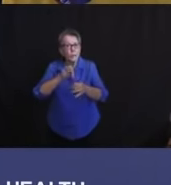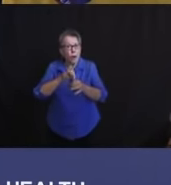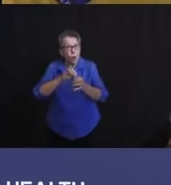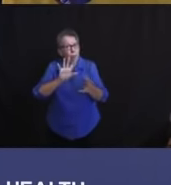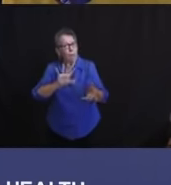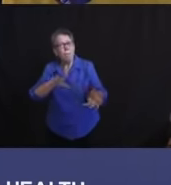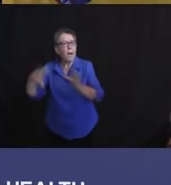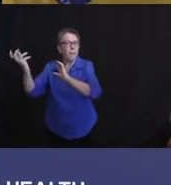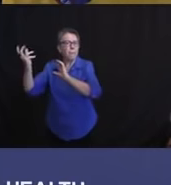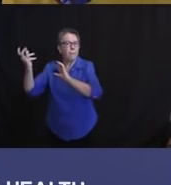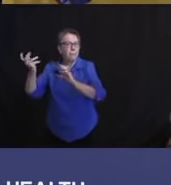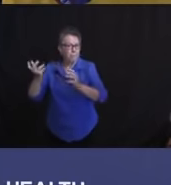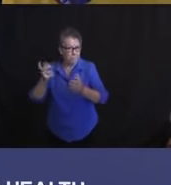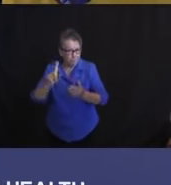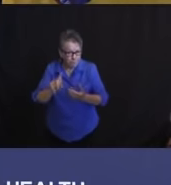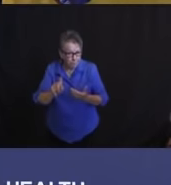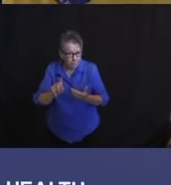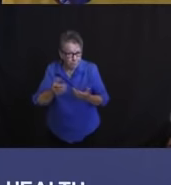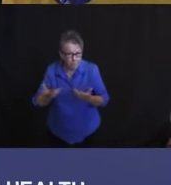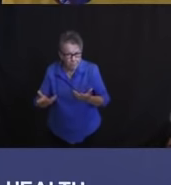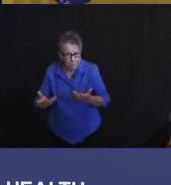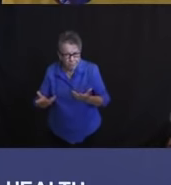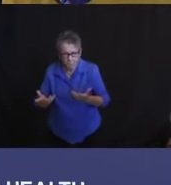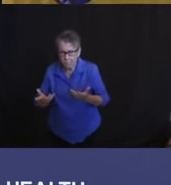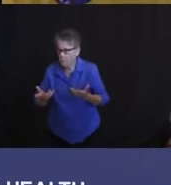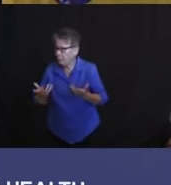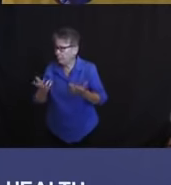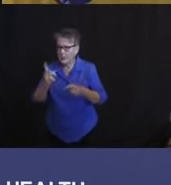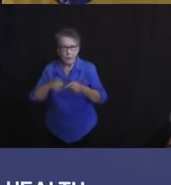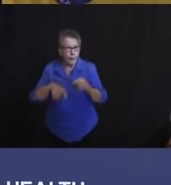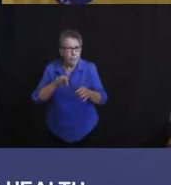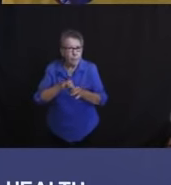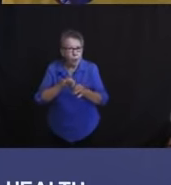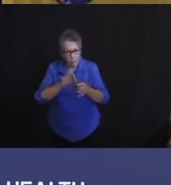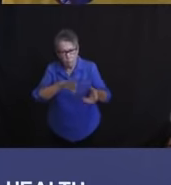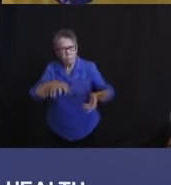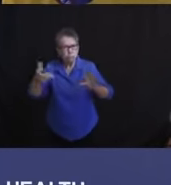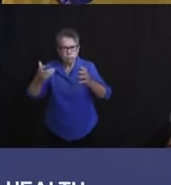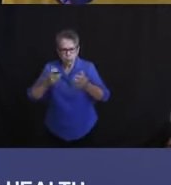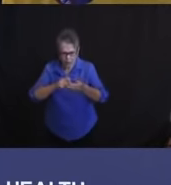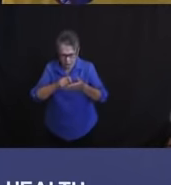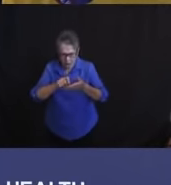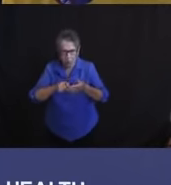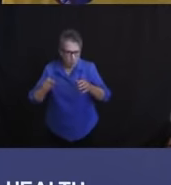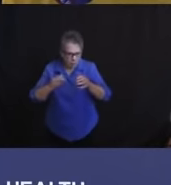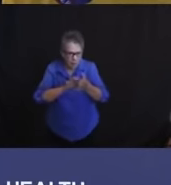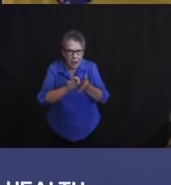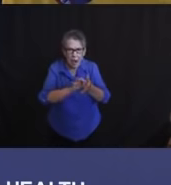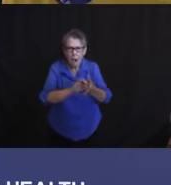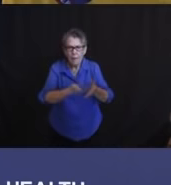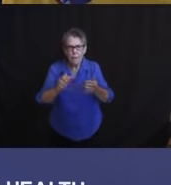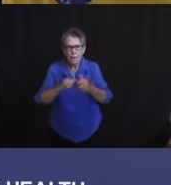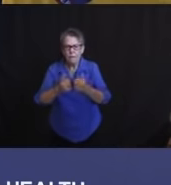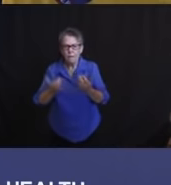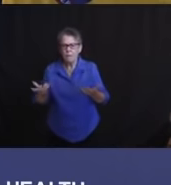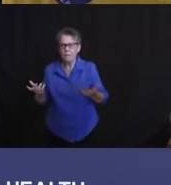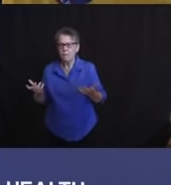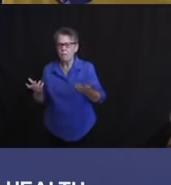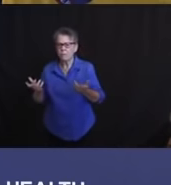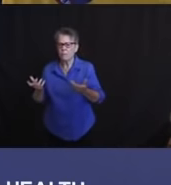chance that you will extend the deadline for a ballot being postmarked beyond 8 p.m. on July 7th?